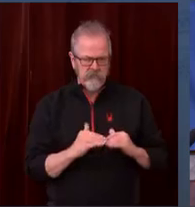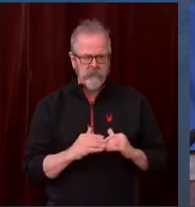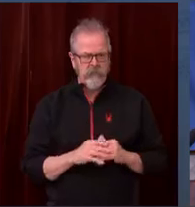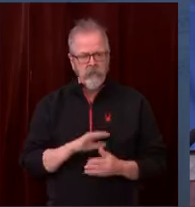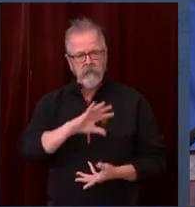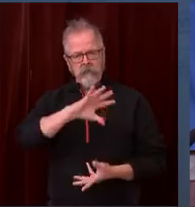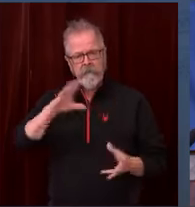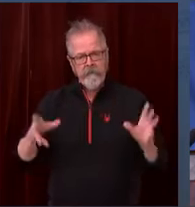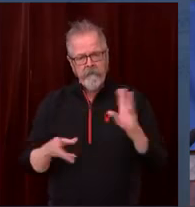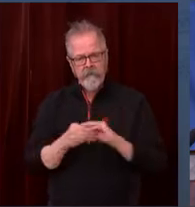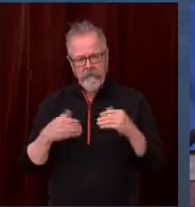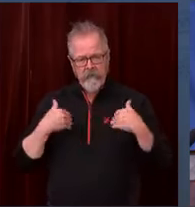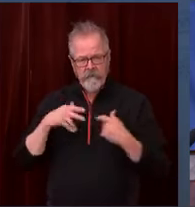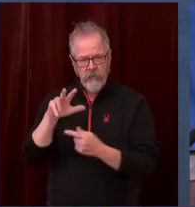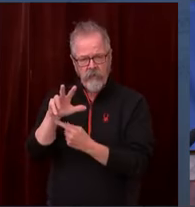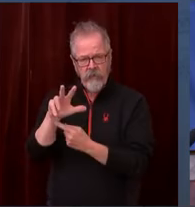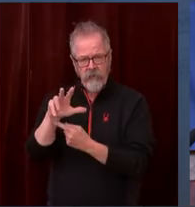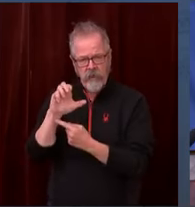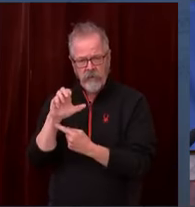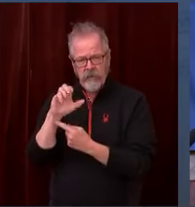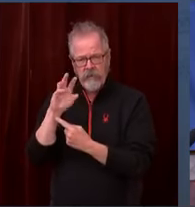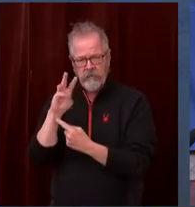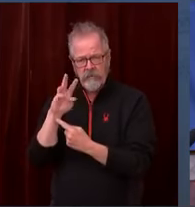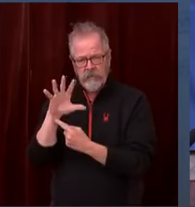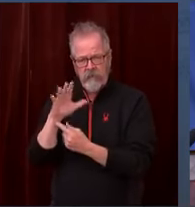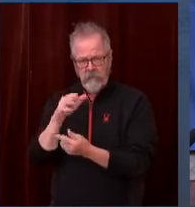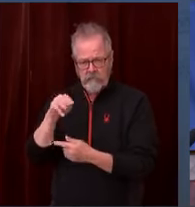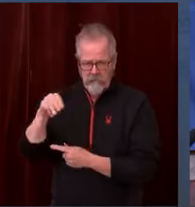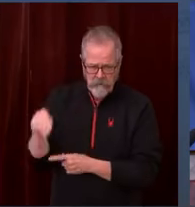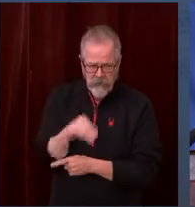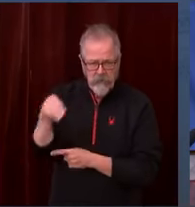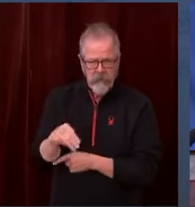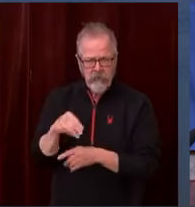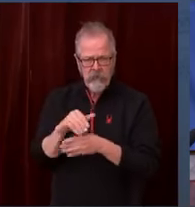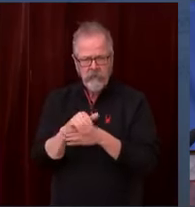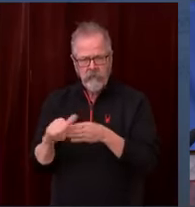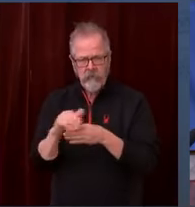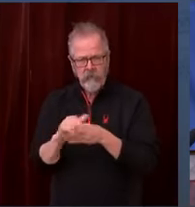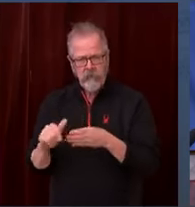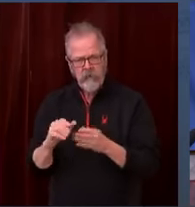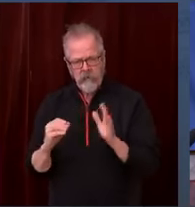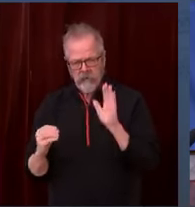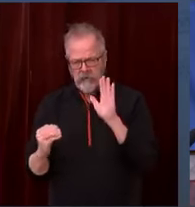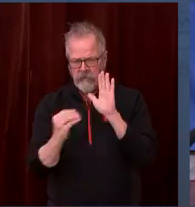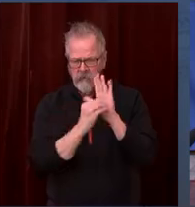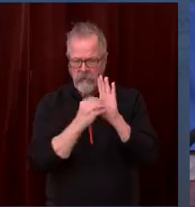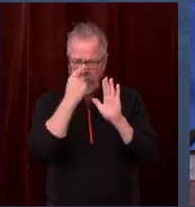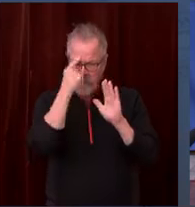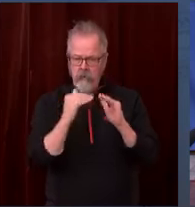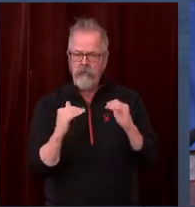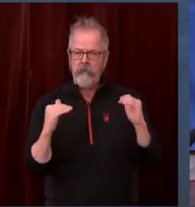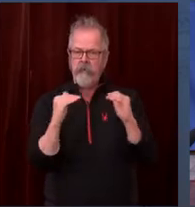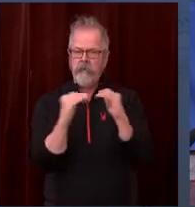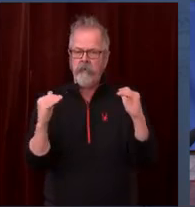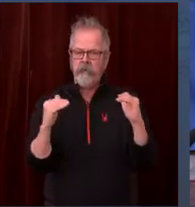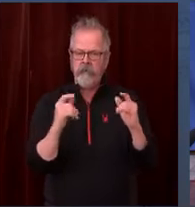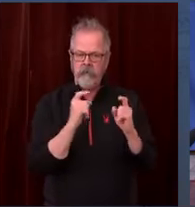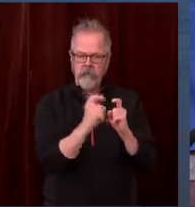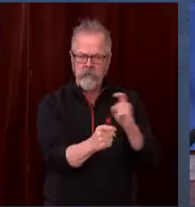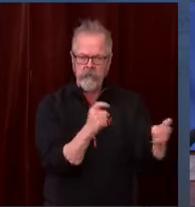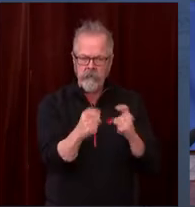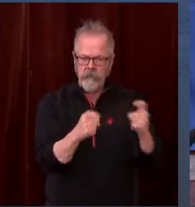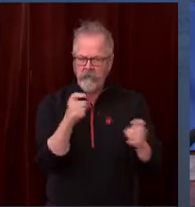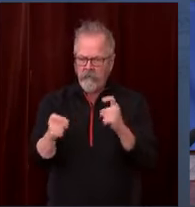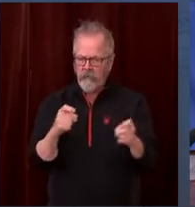items. I'll be joined by Representatives Melanie Morgan today, Representative Maya Gregerson, and Insurance Commissioner Mike